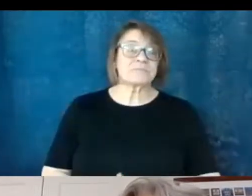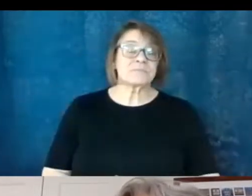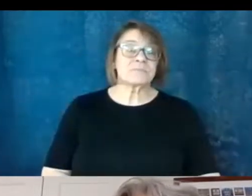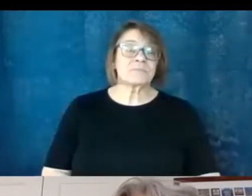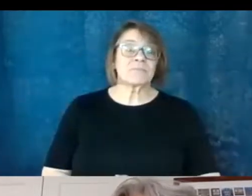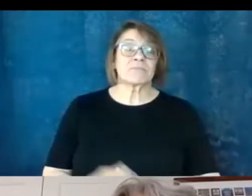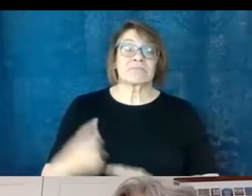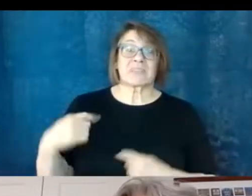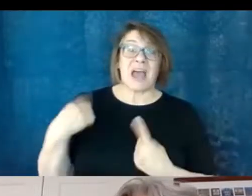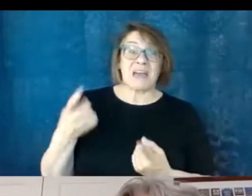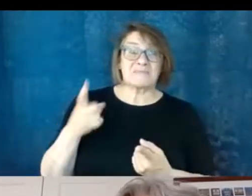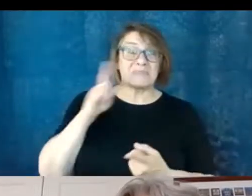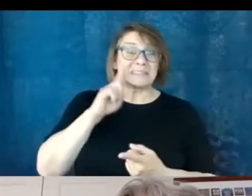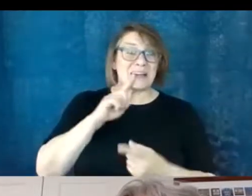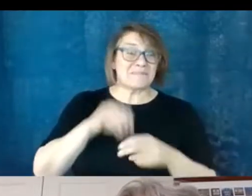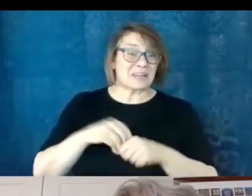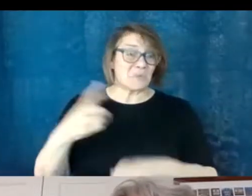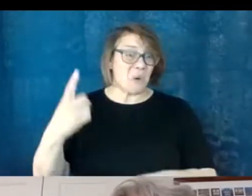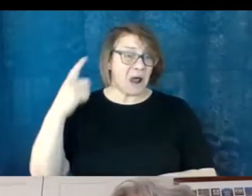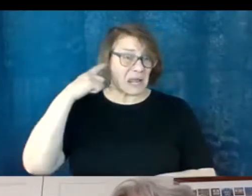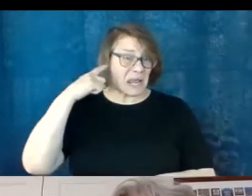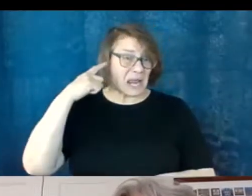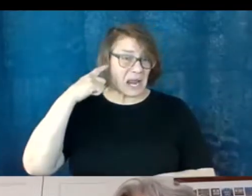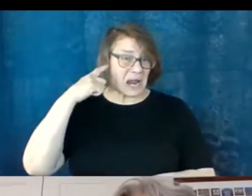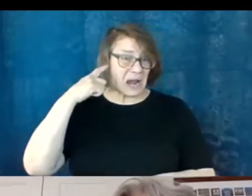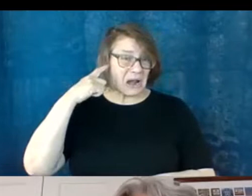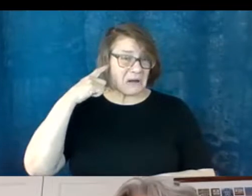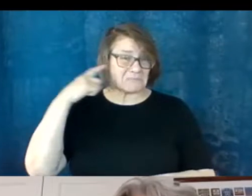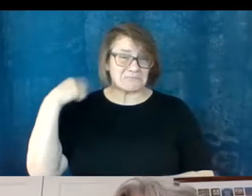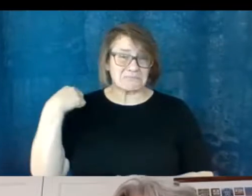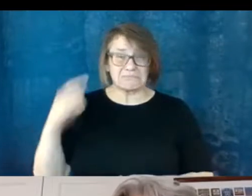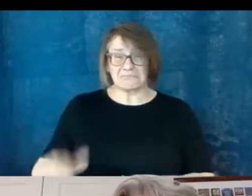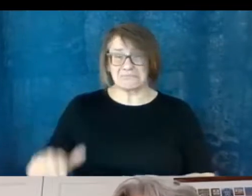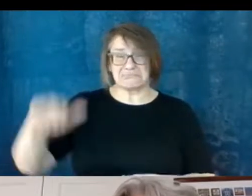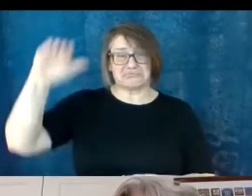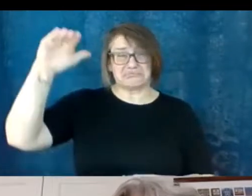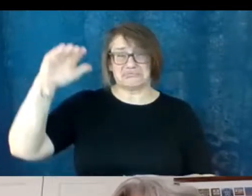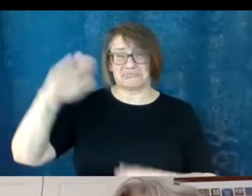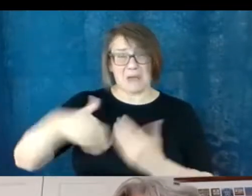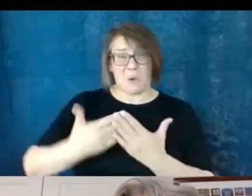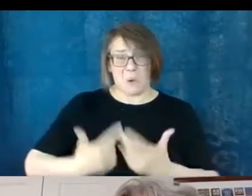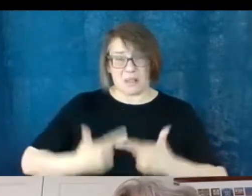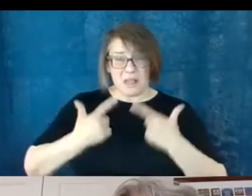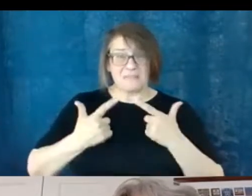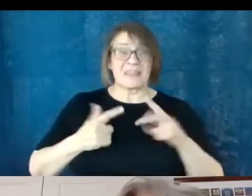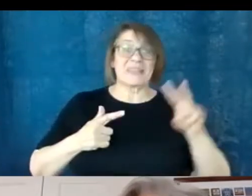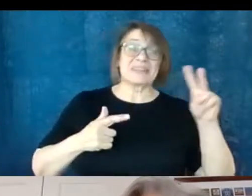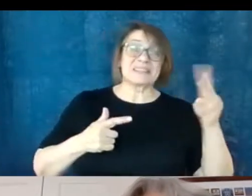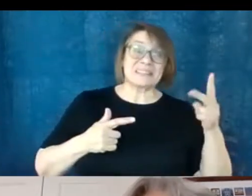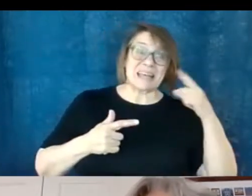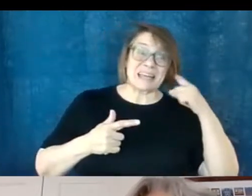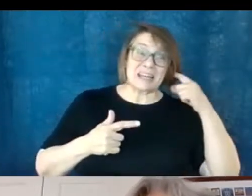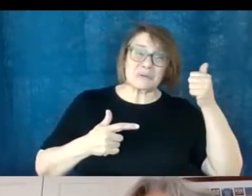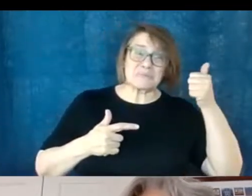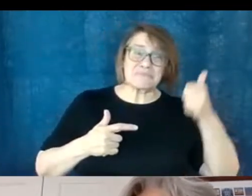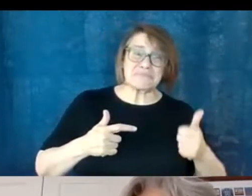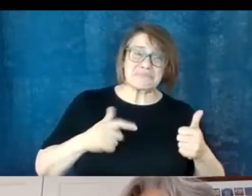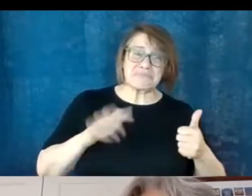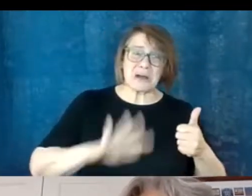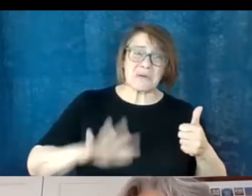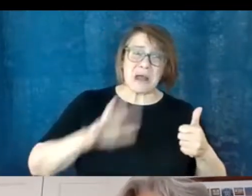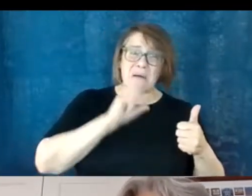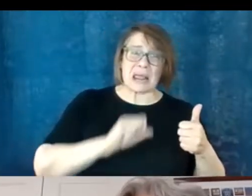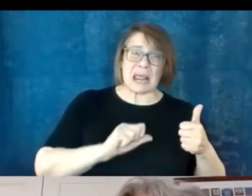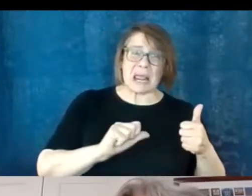I've been deaf in 1 ear pretty much all my life, and my second ear started failing me about 15